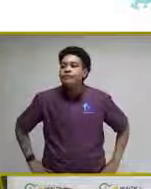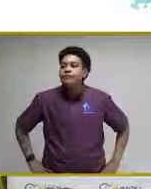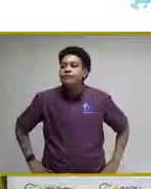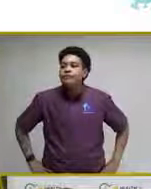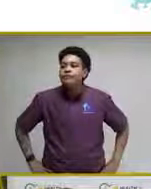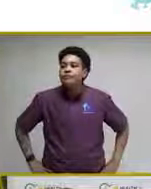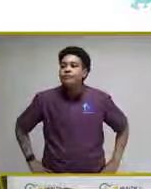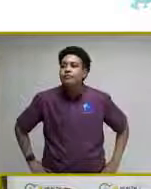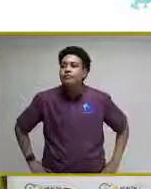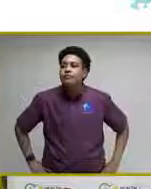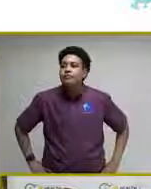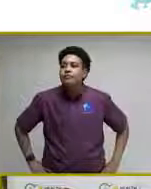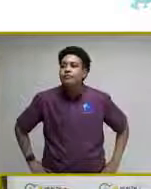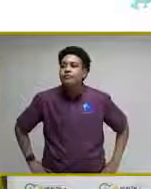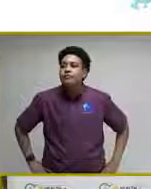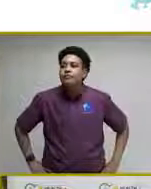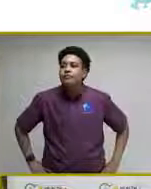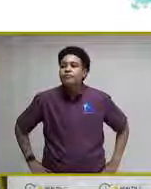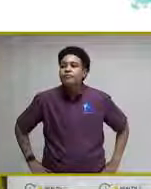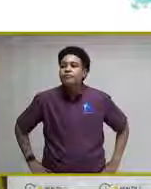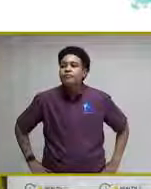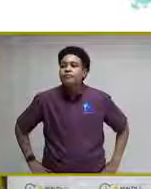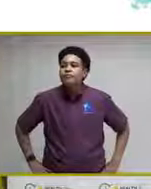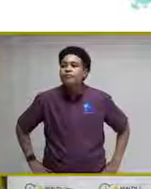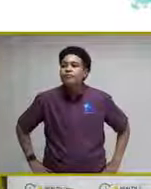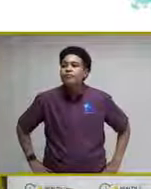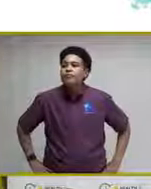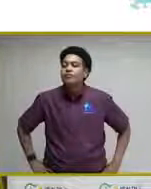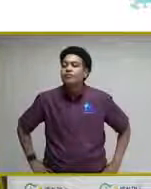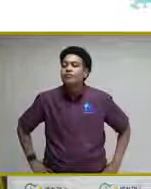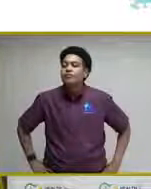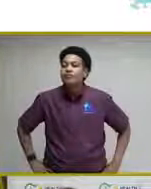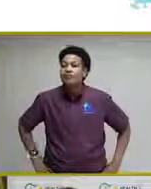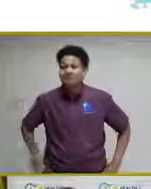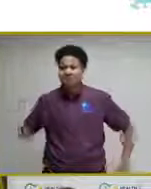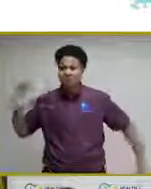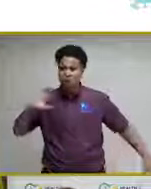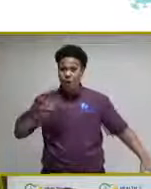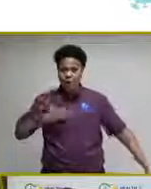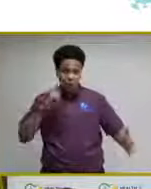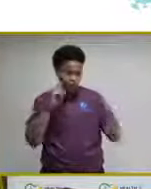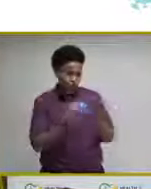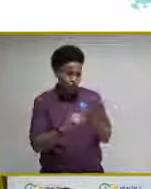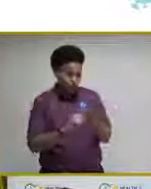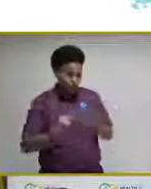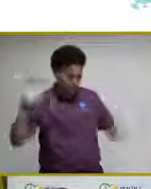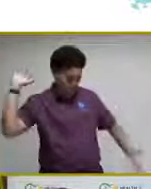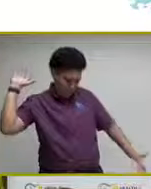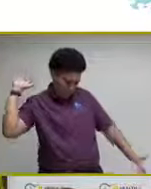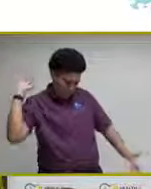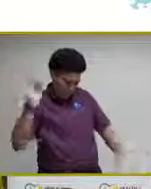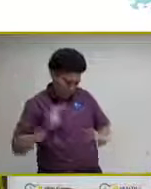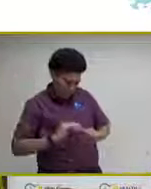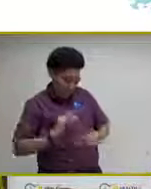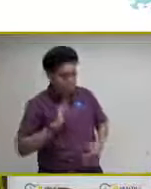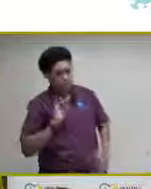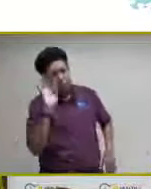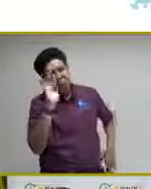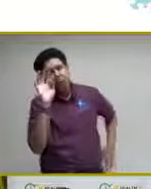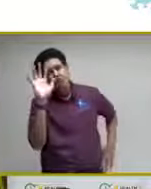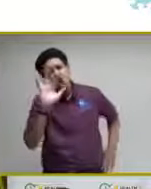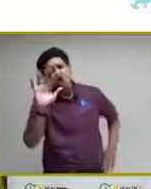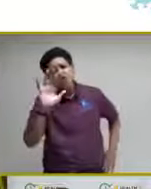of where we are, based on our surveys that we have done, we are getting